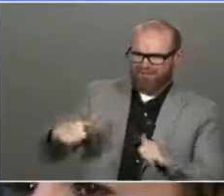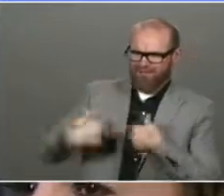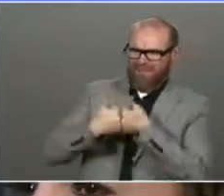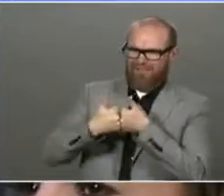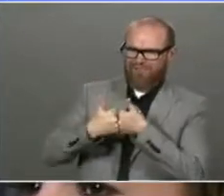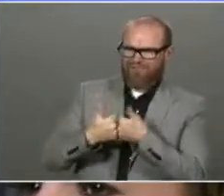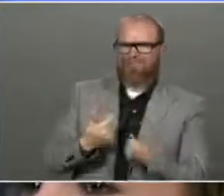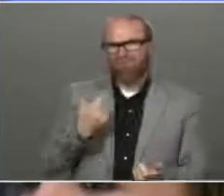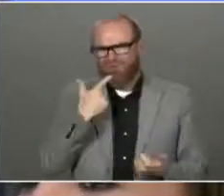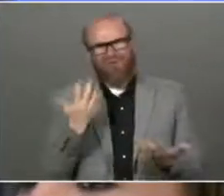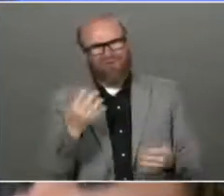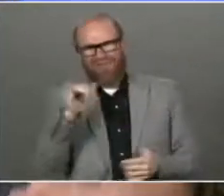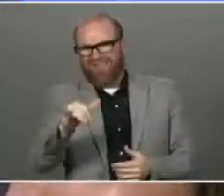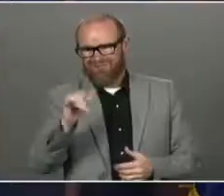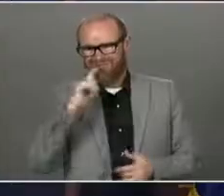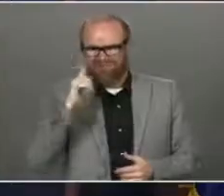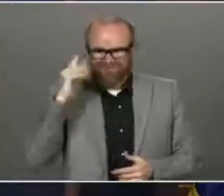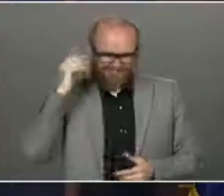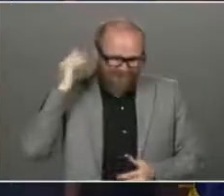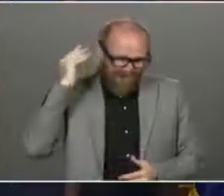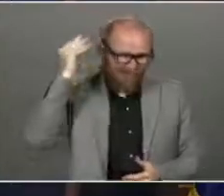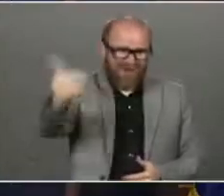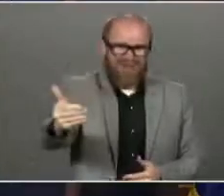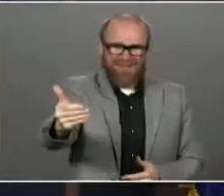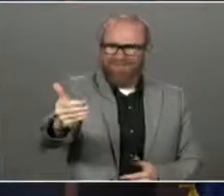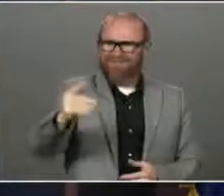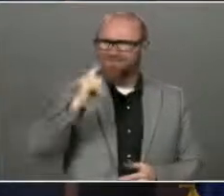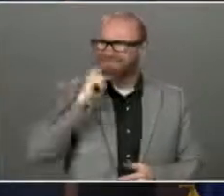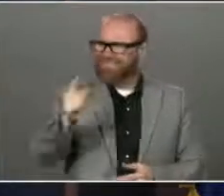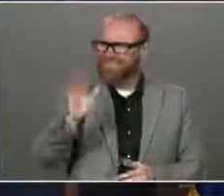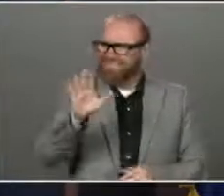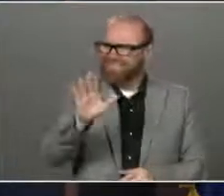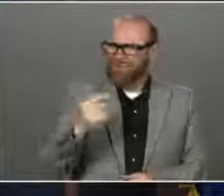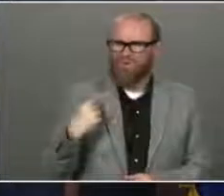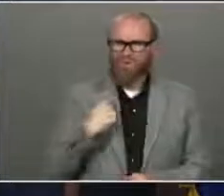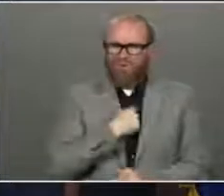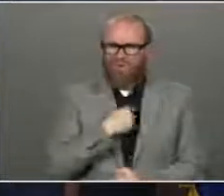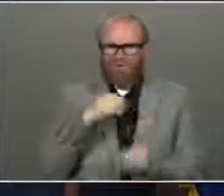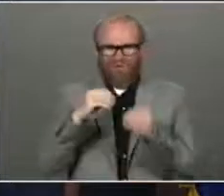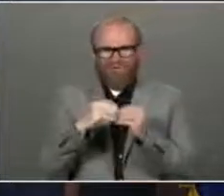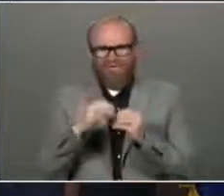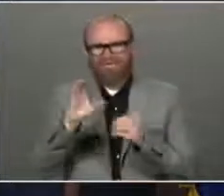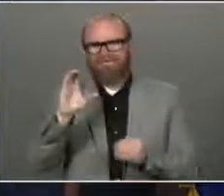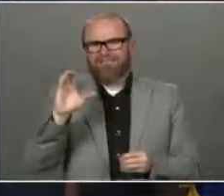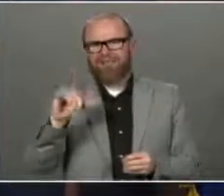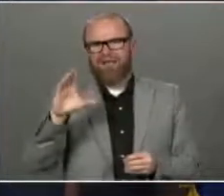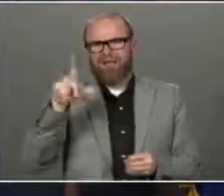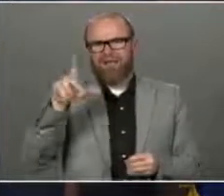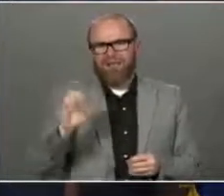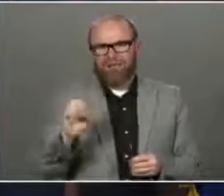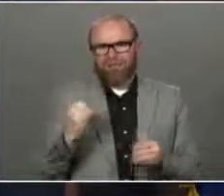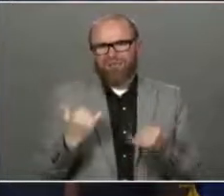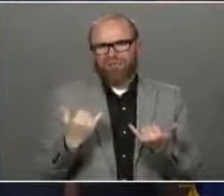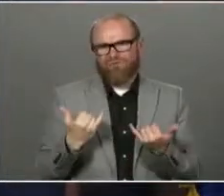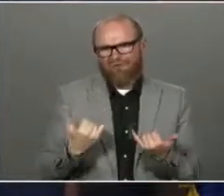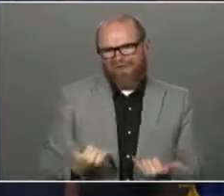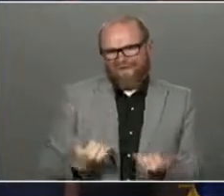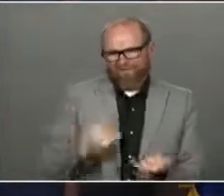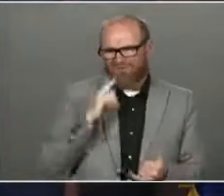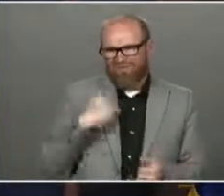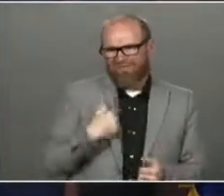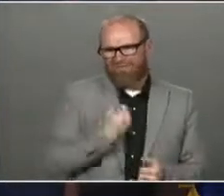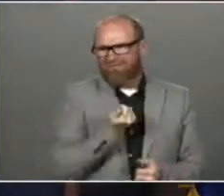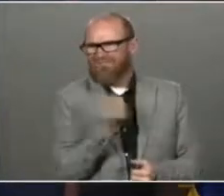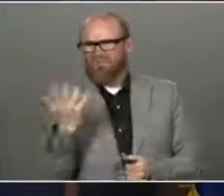know. That's so far away. I hate that we're stuck in these. We're in a cycle right now. I've still got a couple